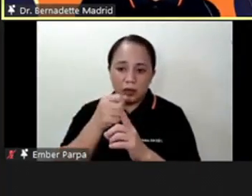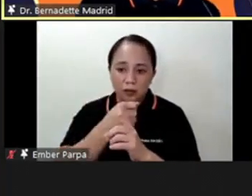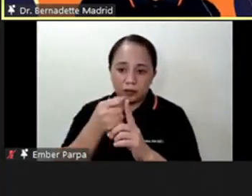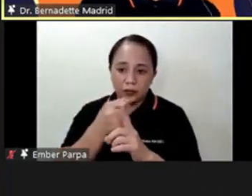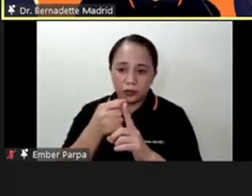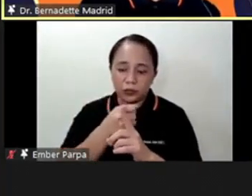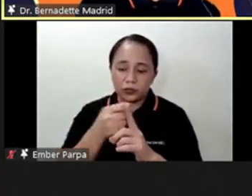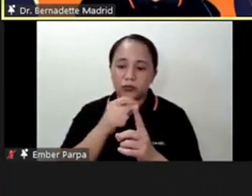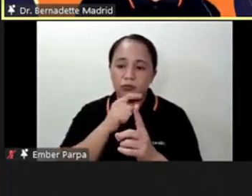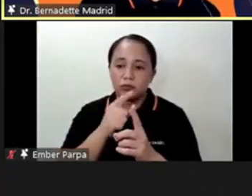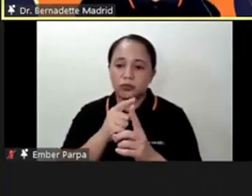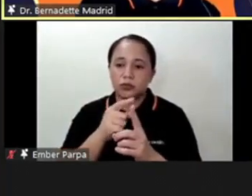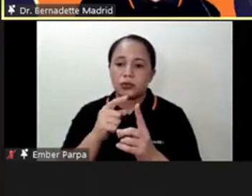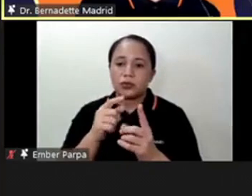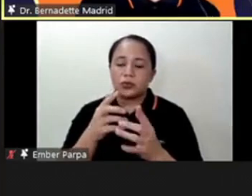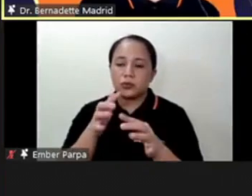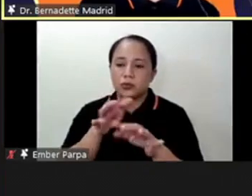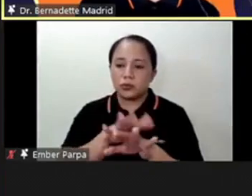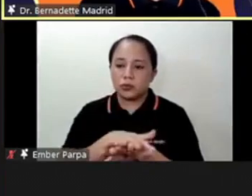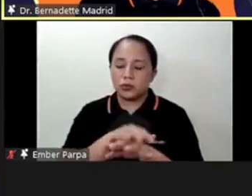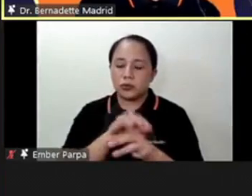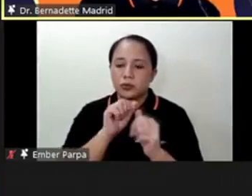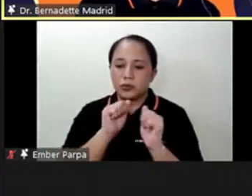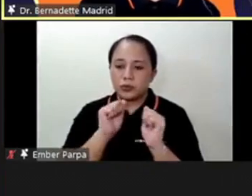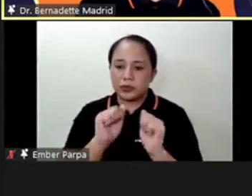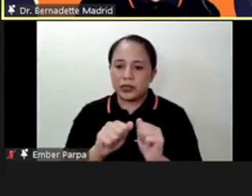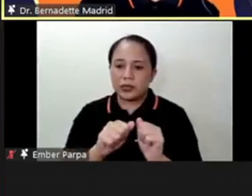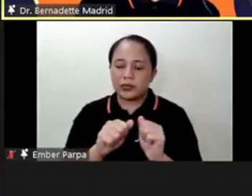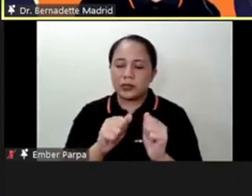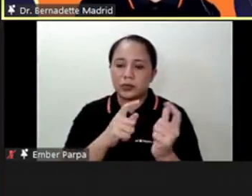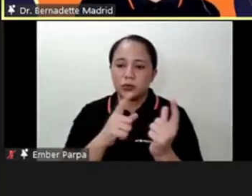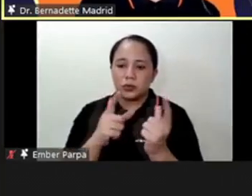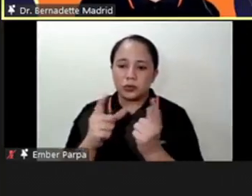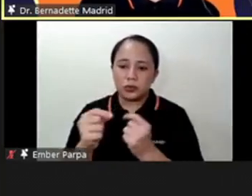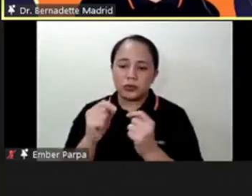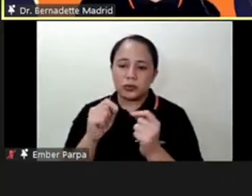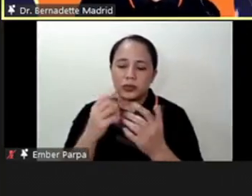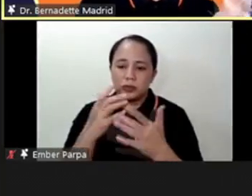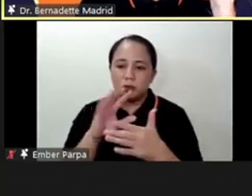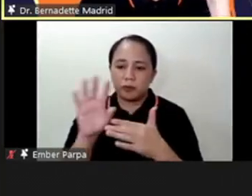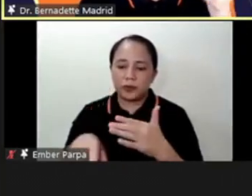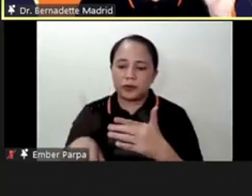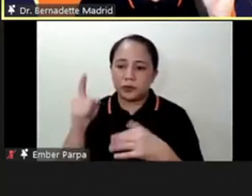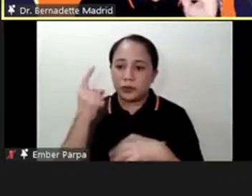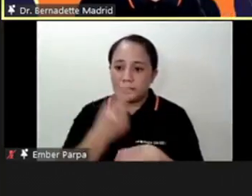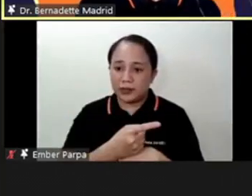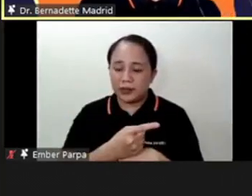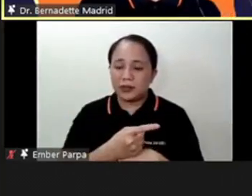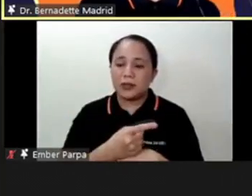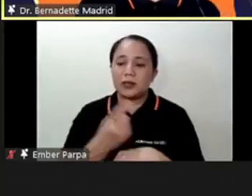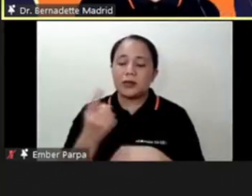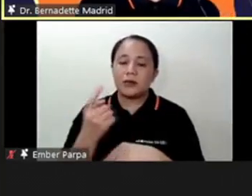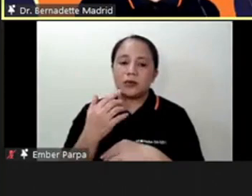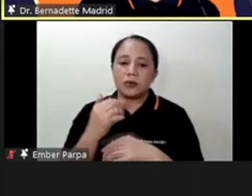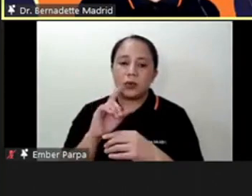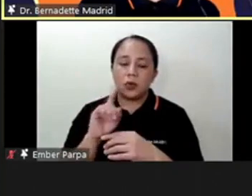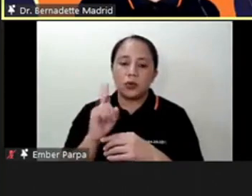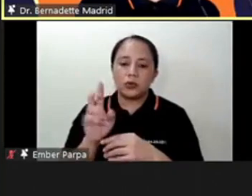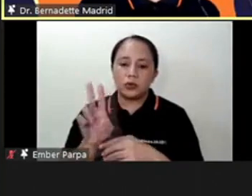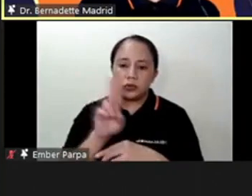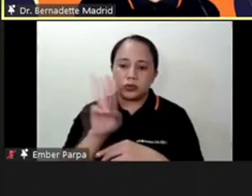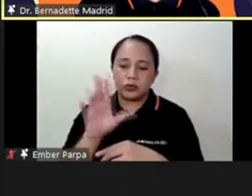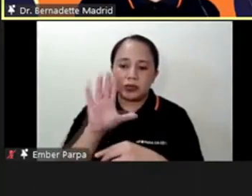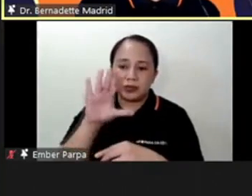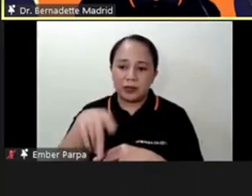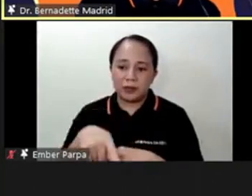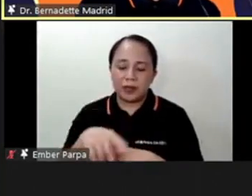fully asynchronous. So you can do it, you can finish it in a day with just the use of your cell